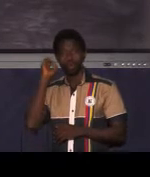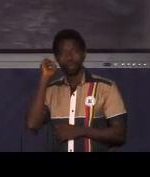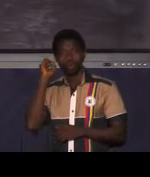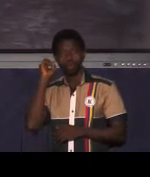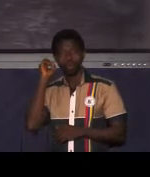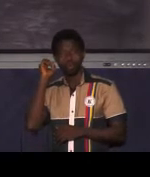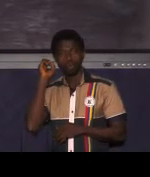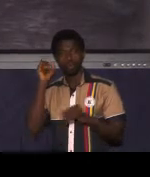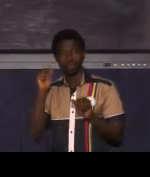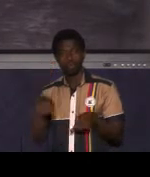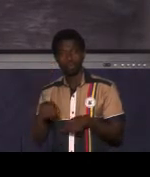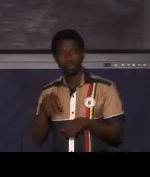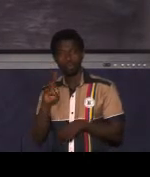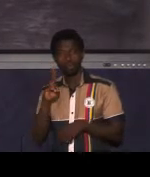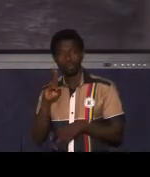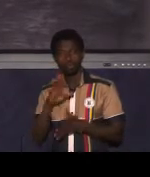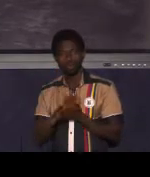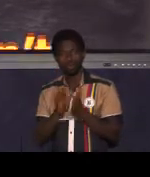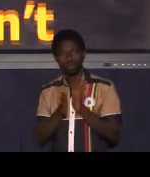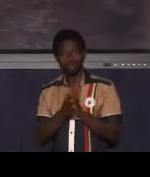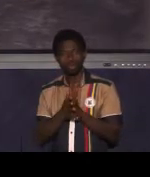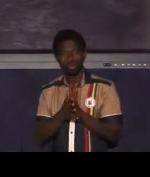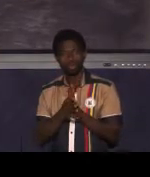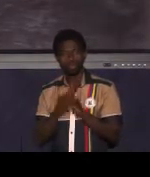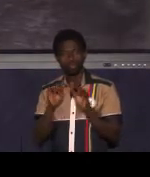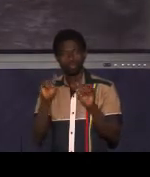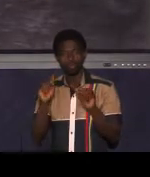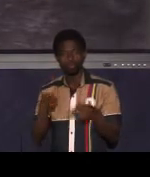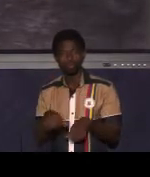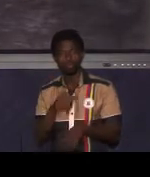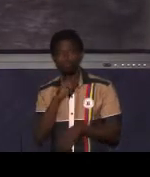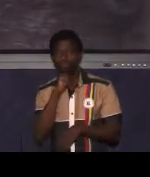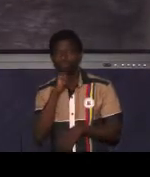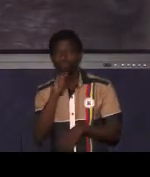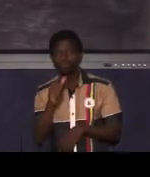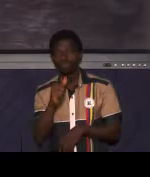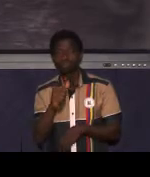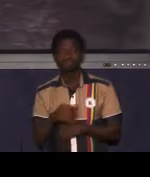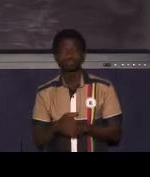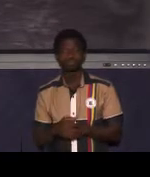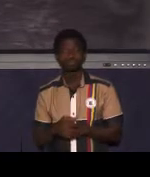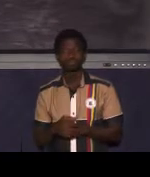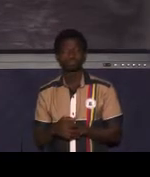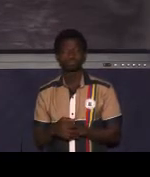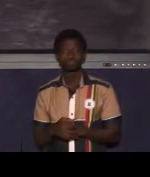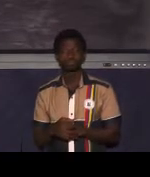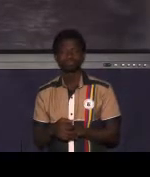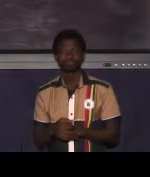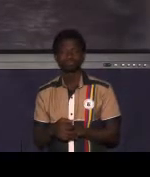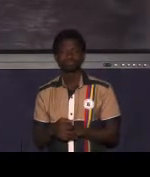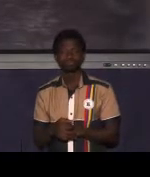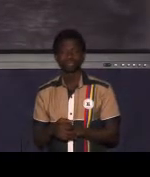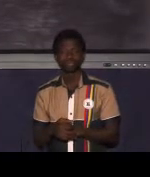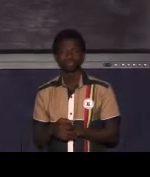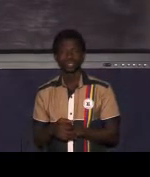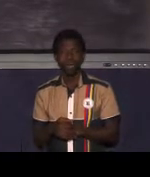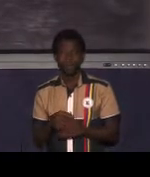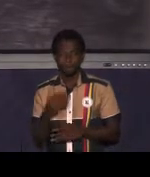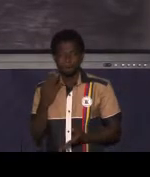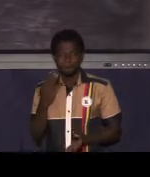Could. Could becomes couldn't. couldn't.